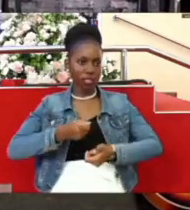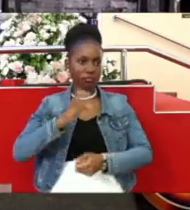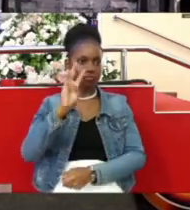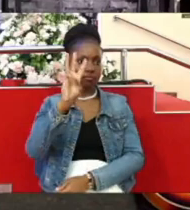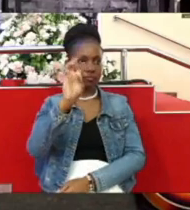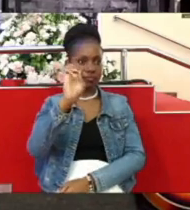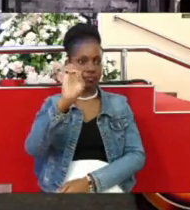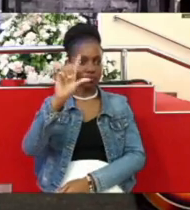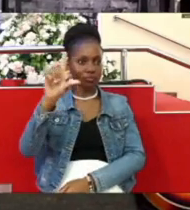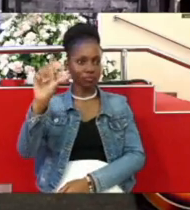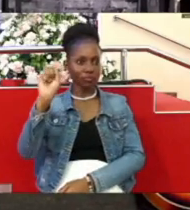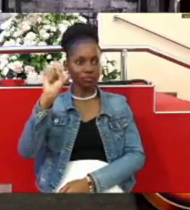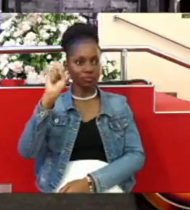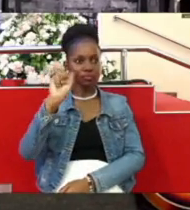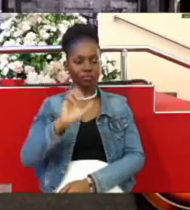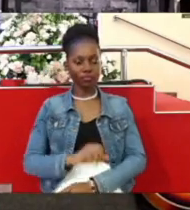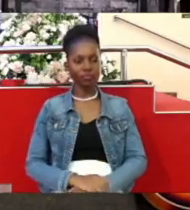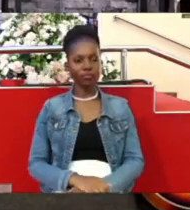provision.